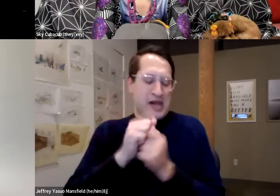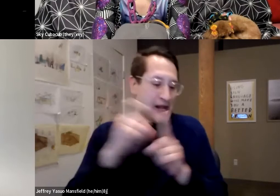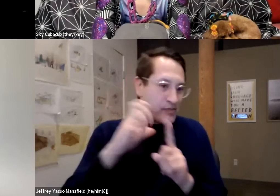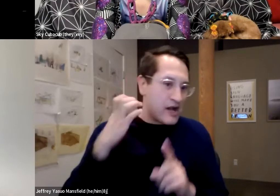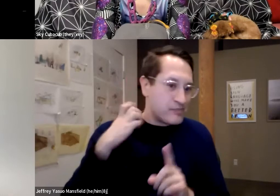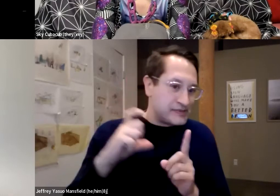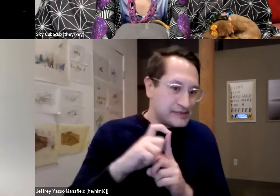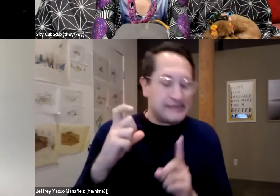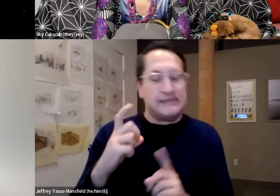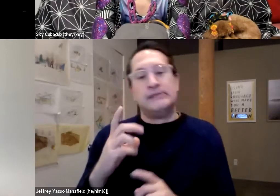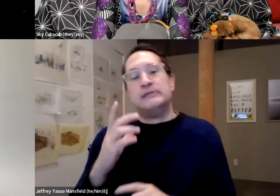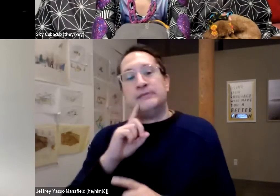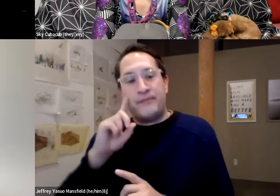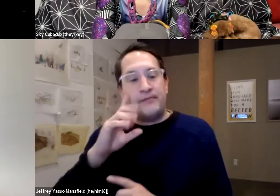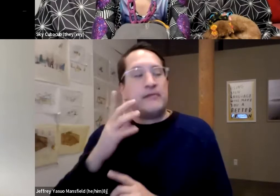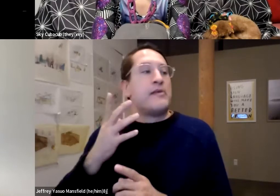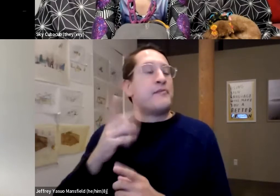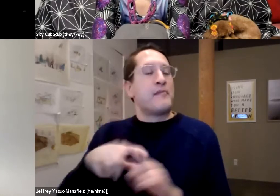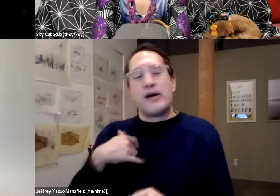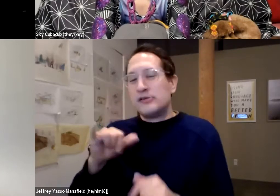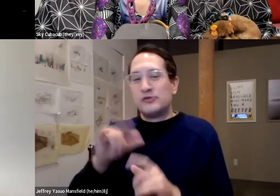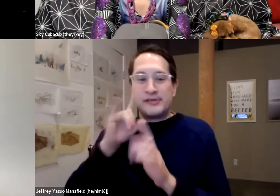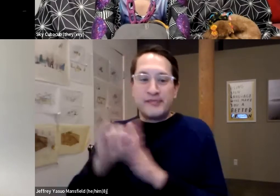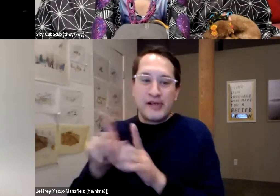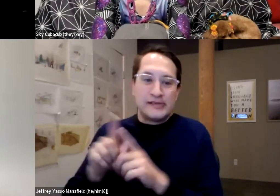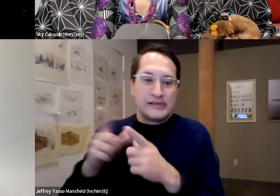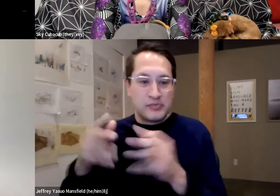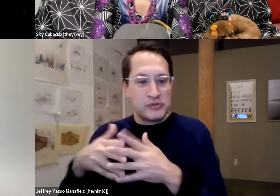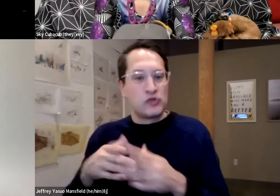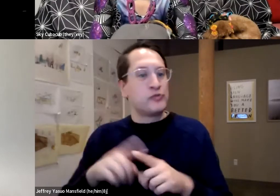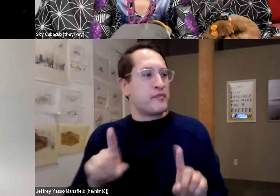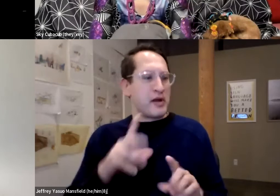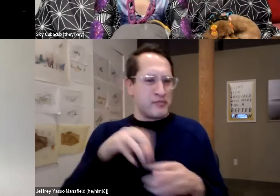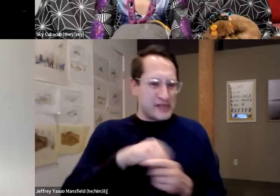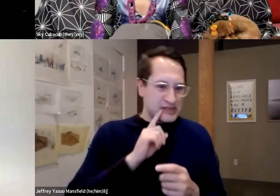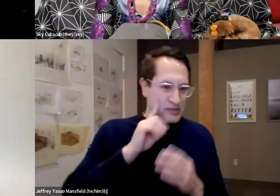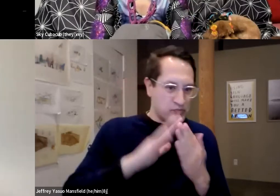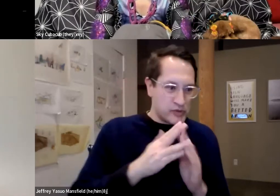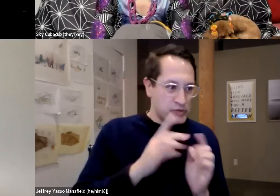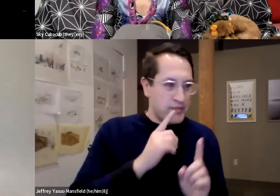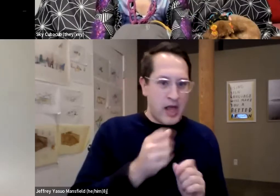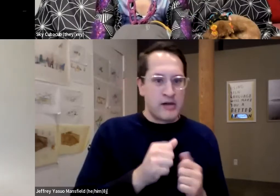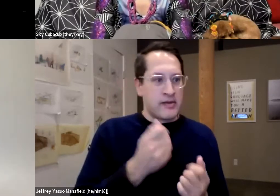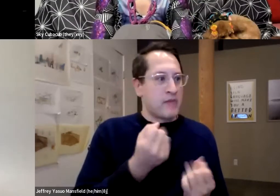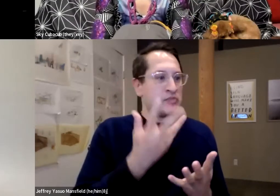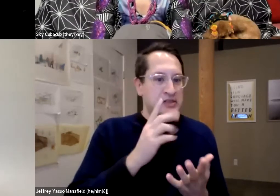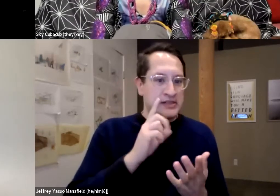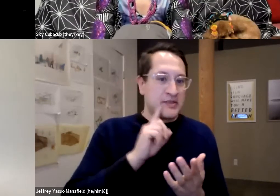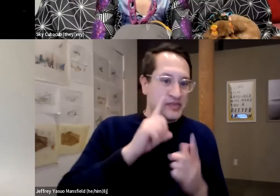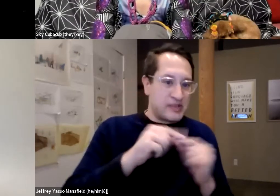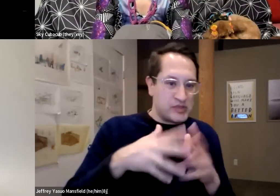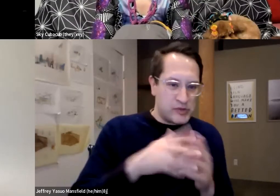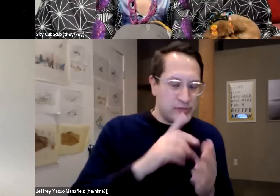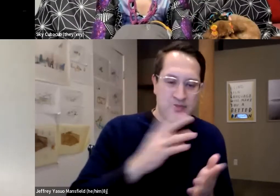person, also, you know, with a capital D, deaf. That's culturally deaf, but I also identify as a Japanese American within the deaf community.